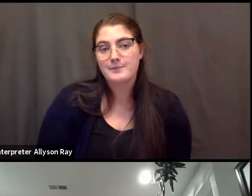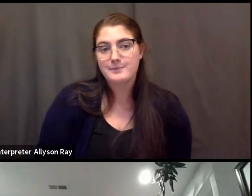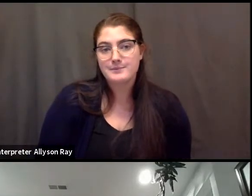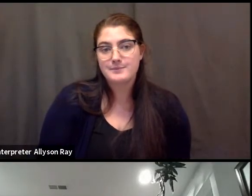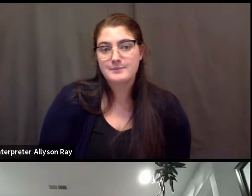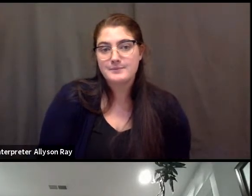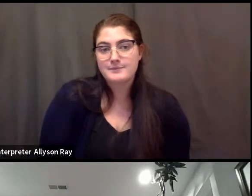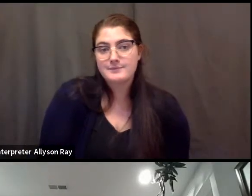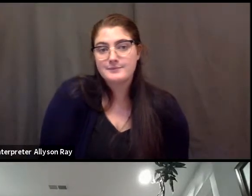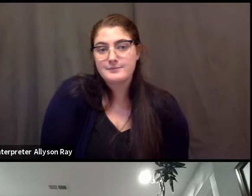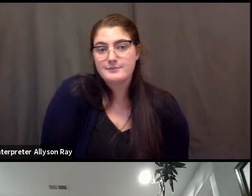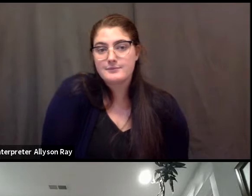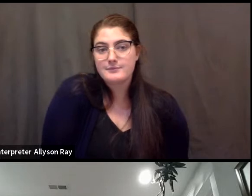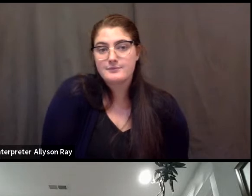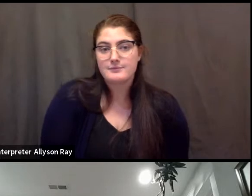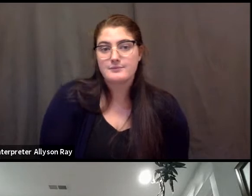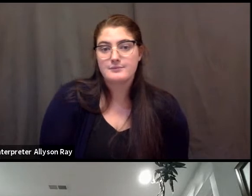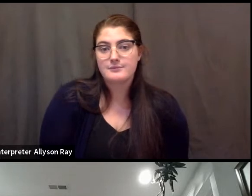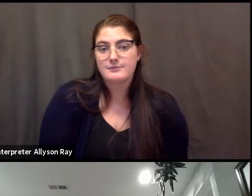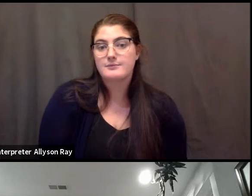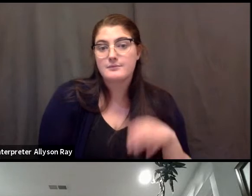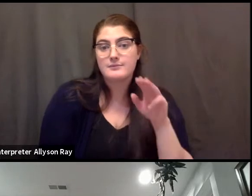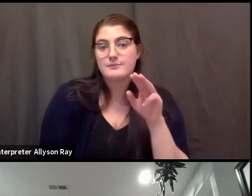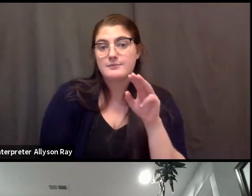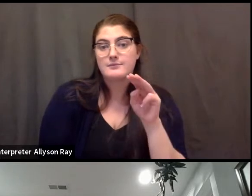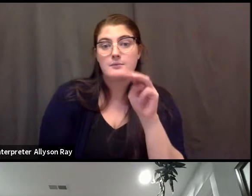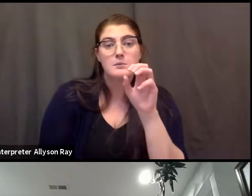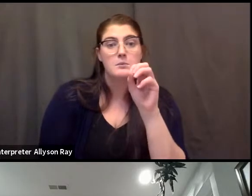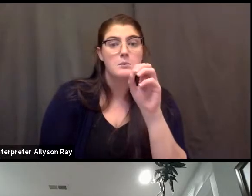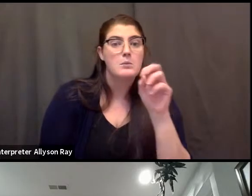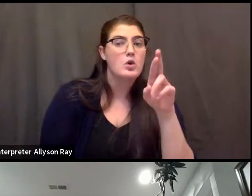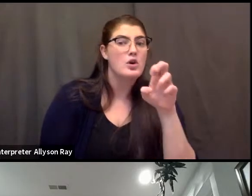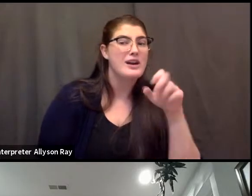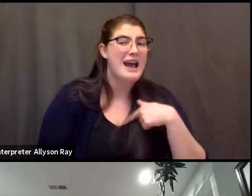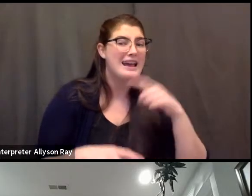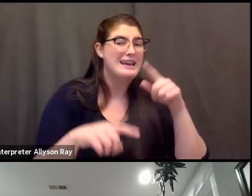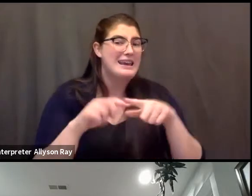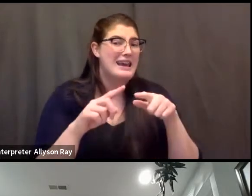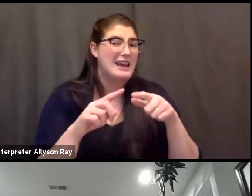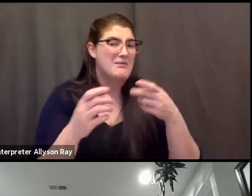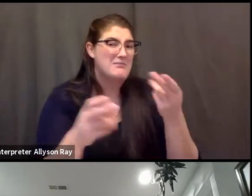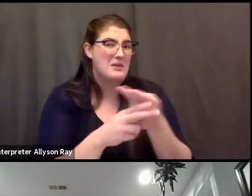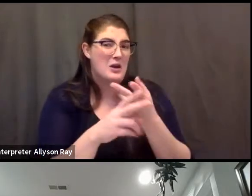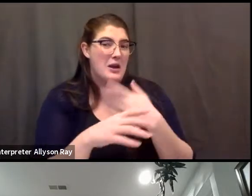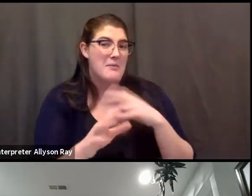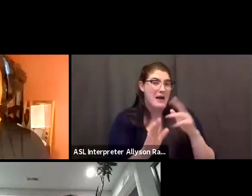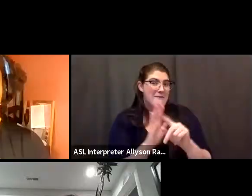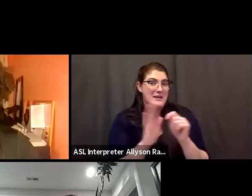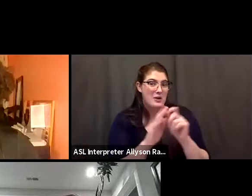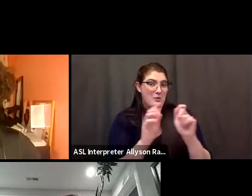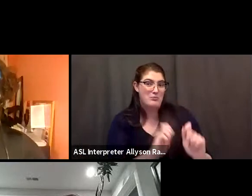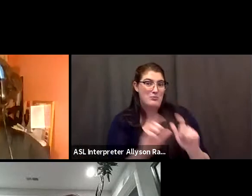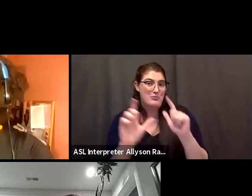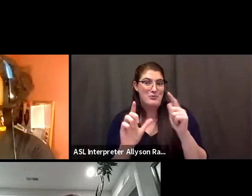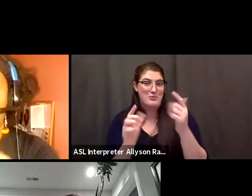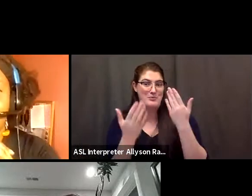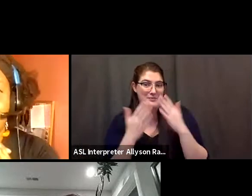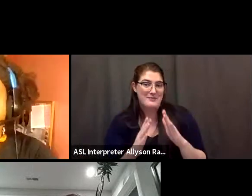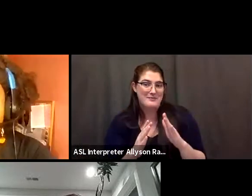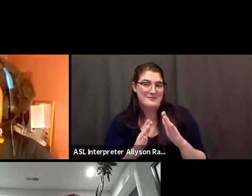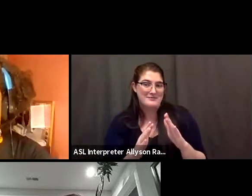And Commissioner Moore, I can get my video back up again once I finish eating my snack.